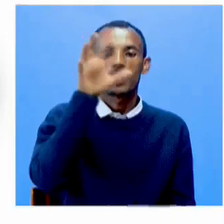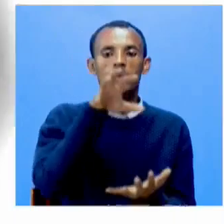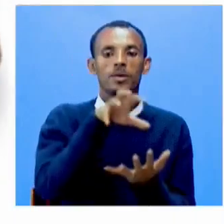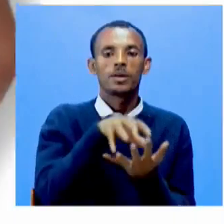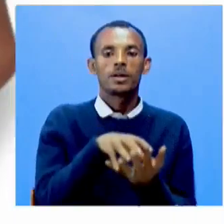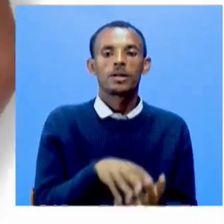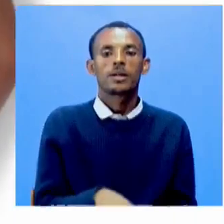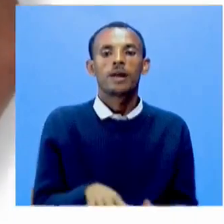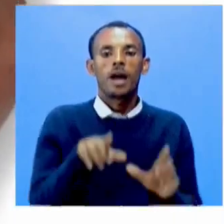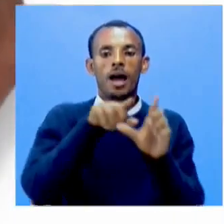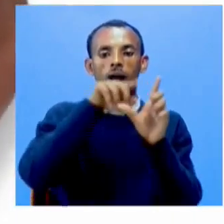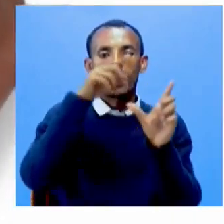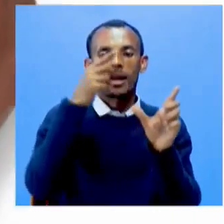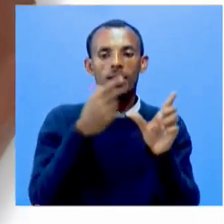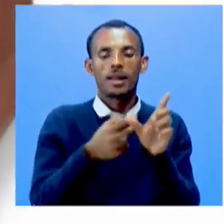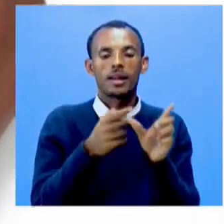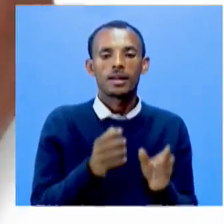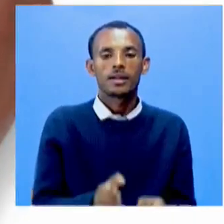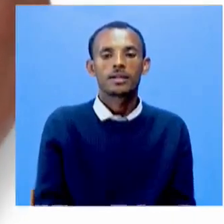angle